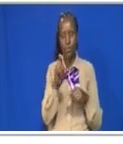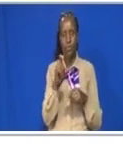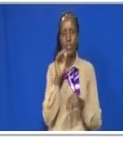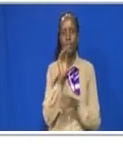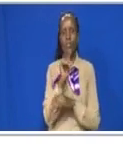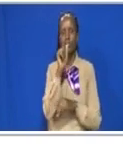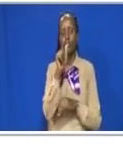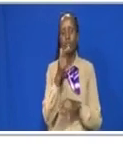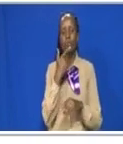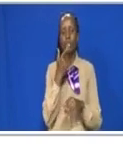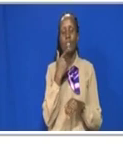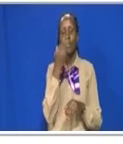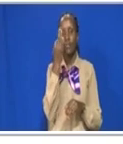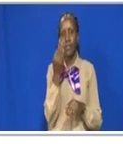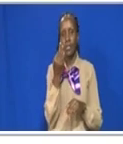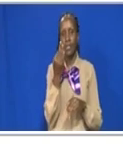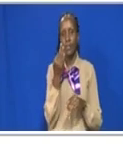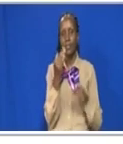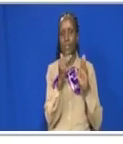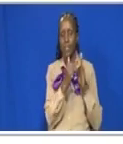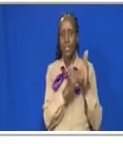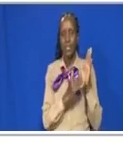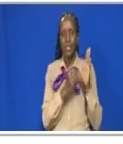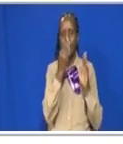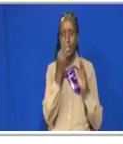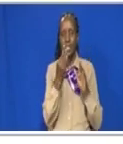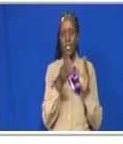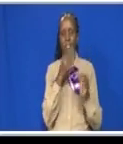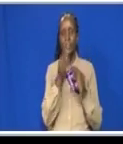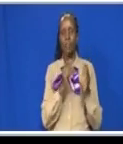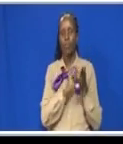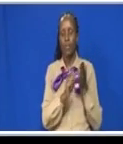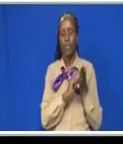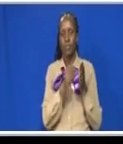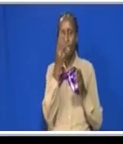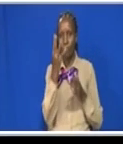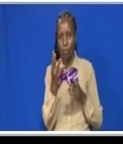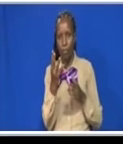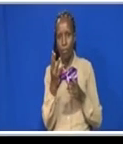state three. Should you state four, and